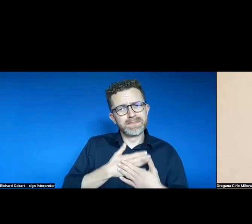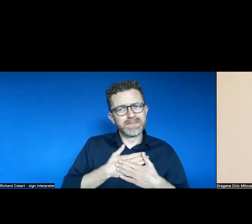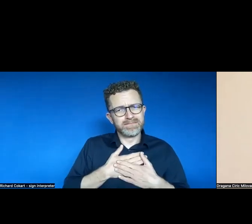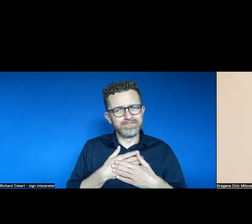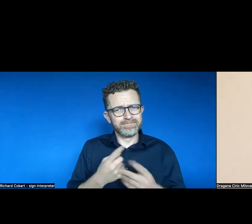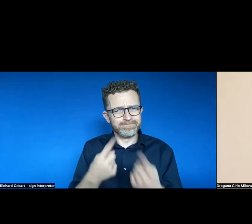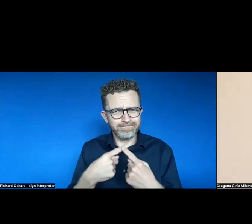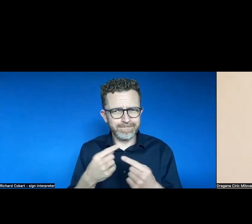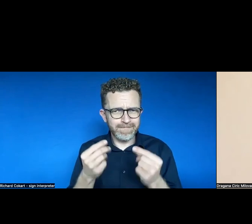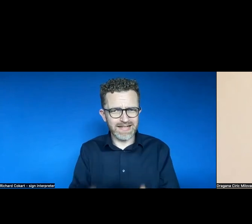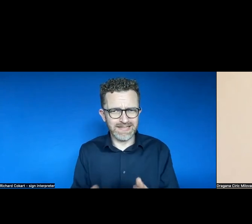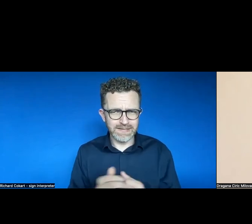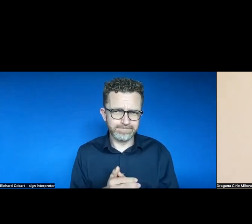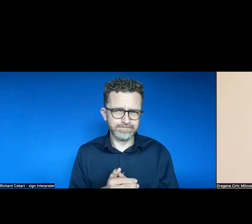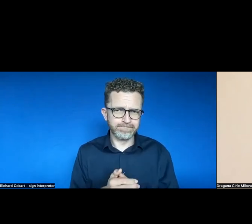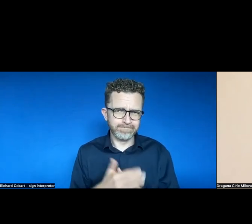Halina.